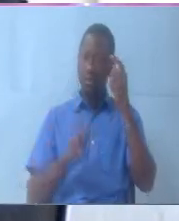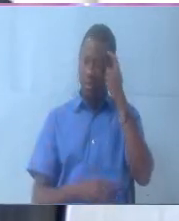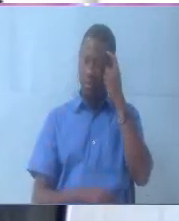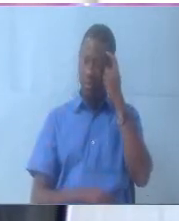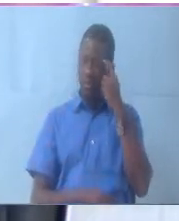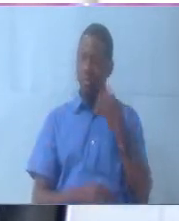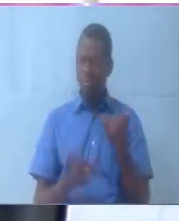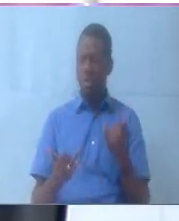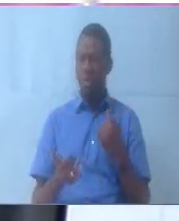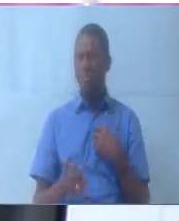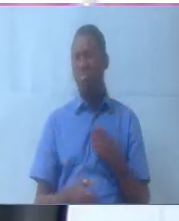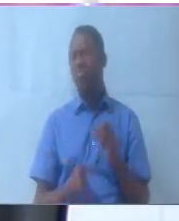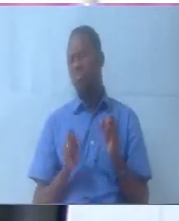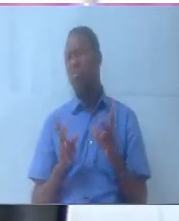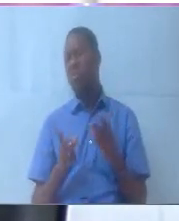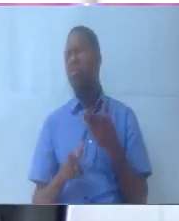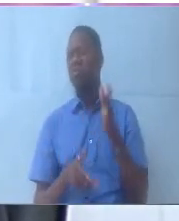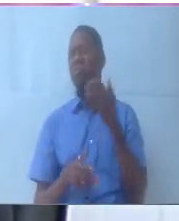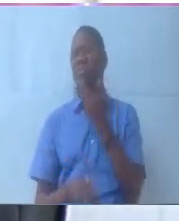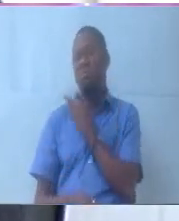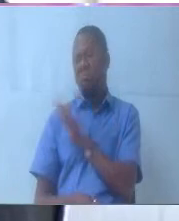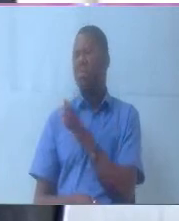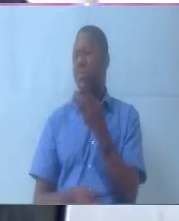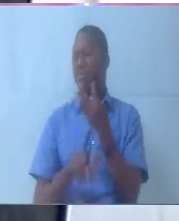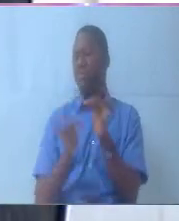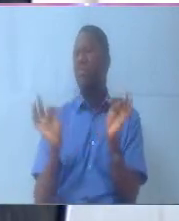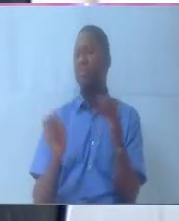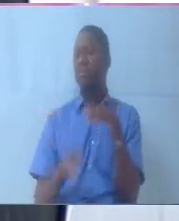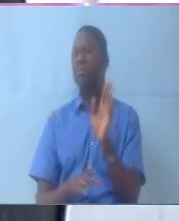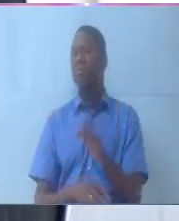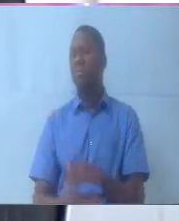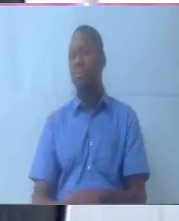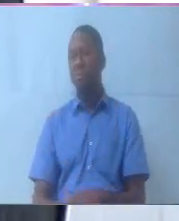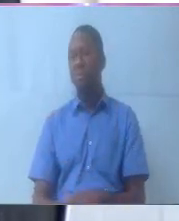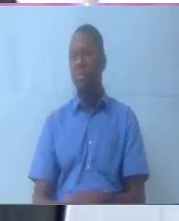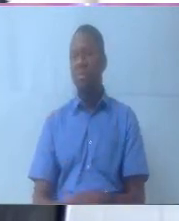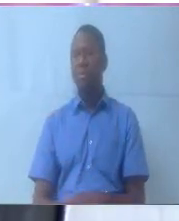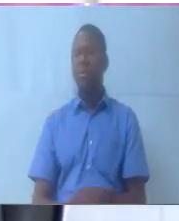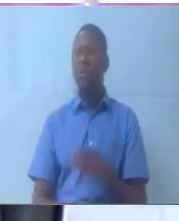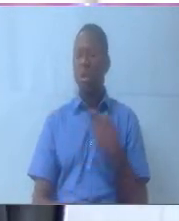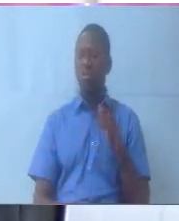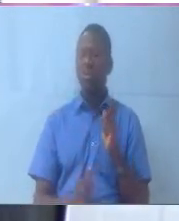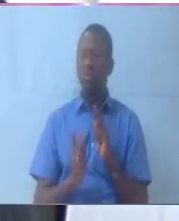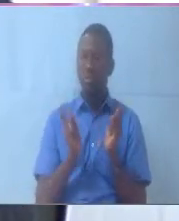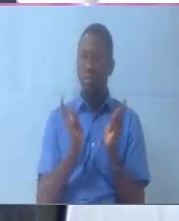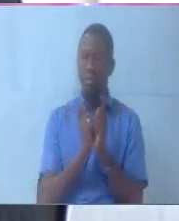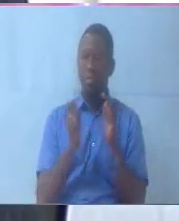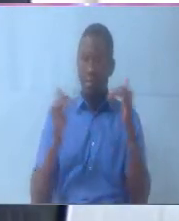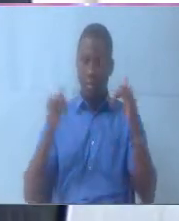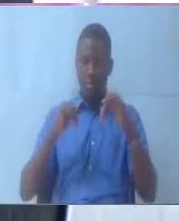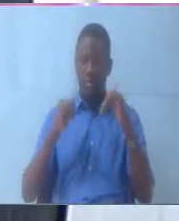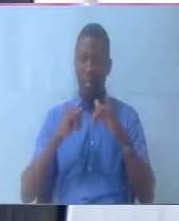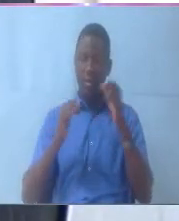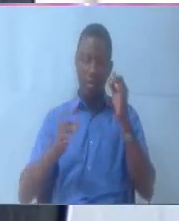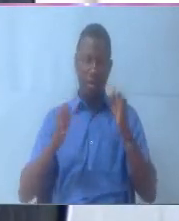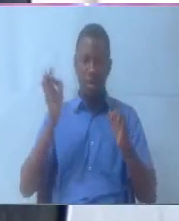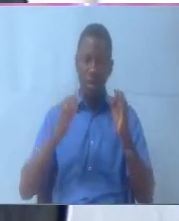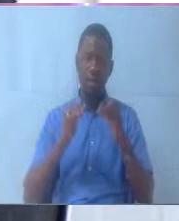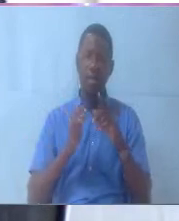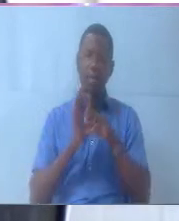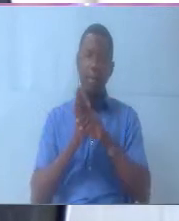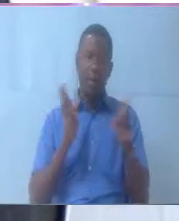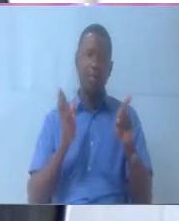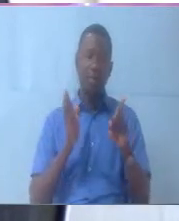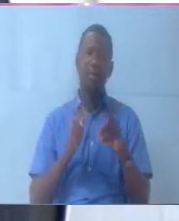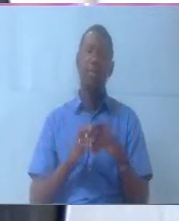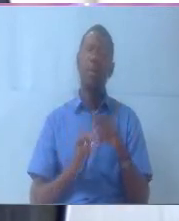go. Ngamira Yaya le kayen ko say ngalabula ita. So in one of our appearances in camera, Birin tata o kullo kito lula silado